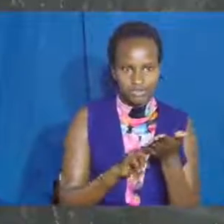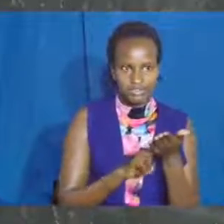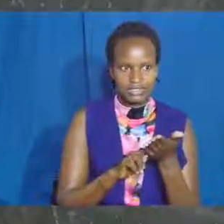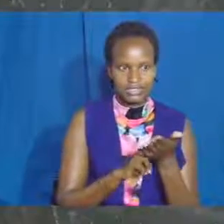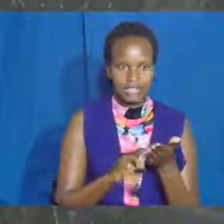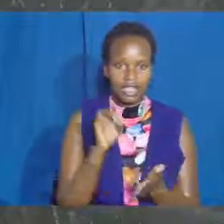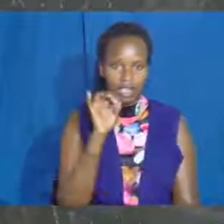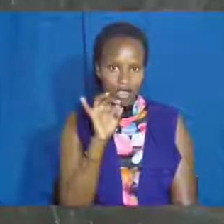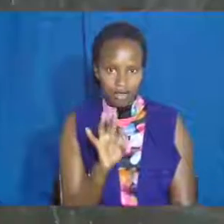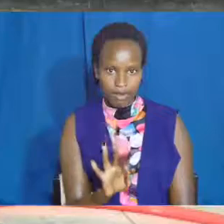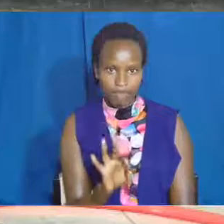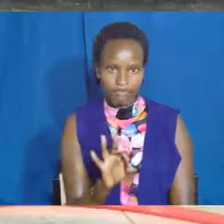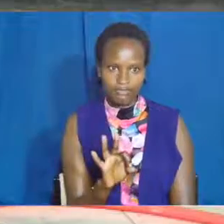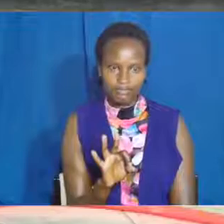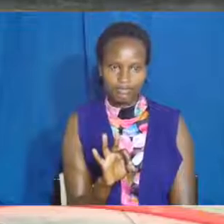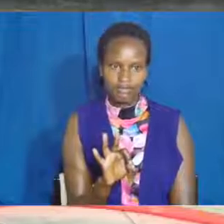of